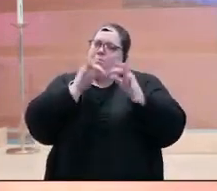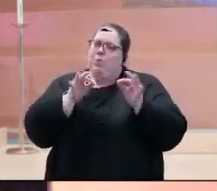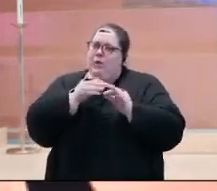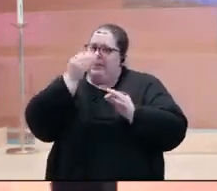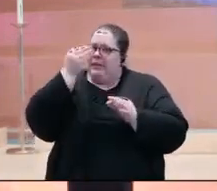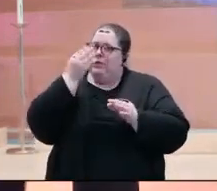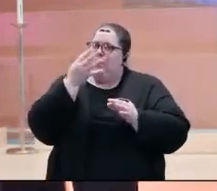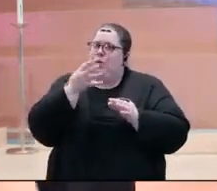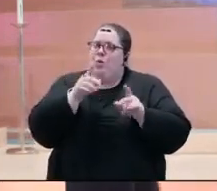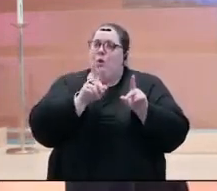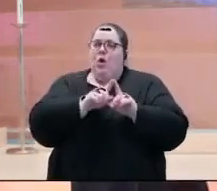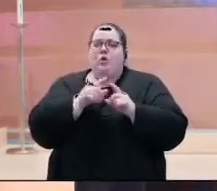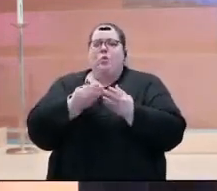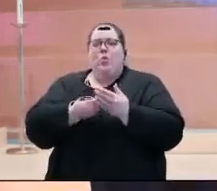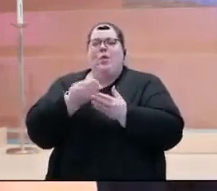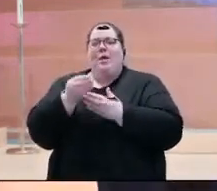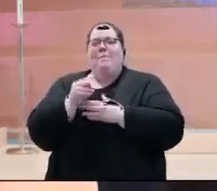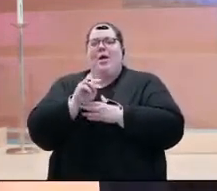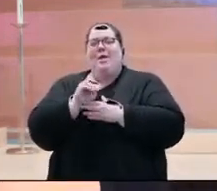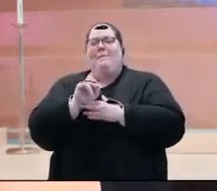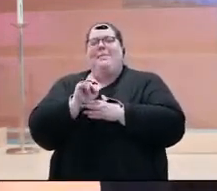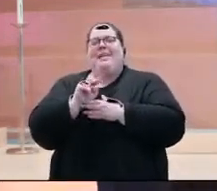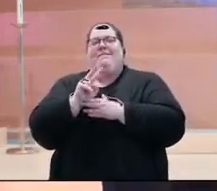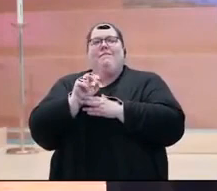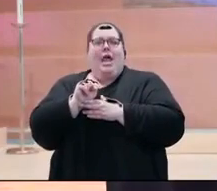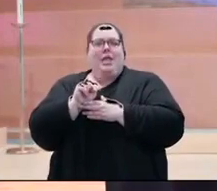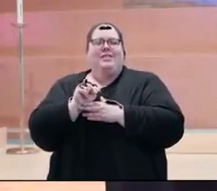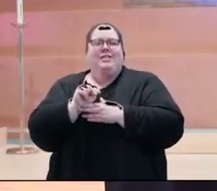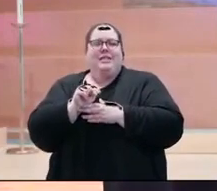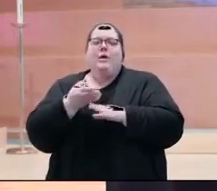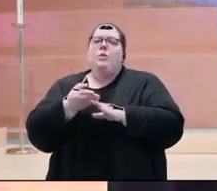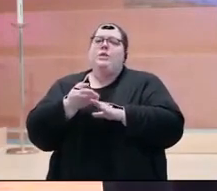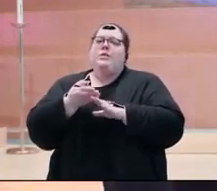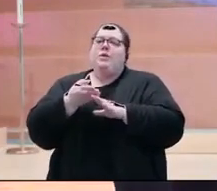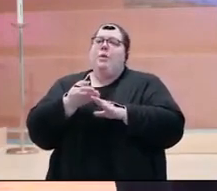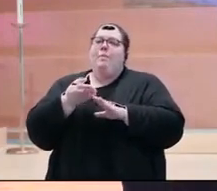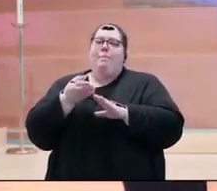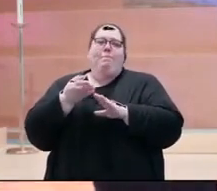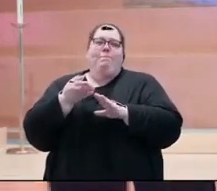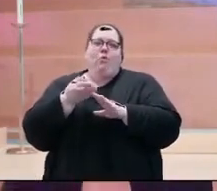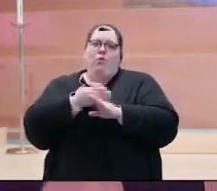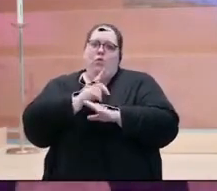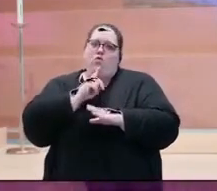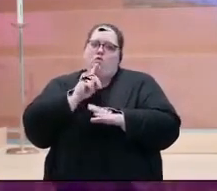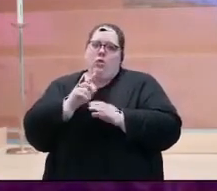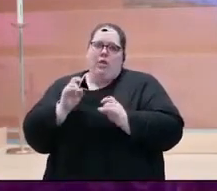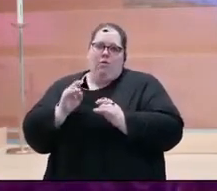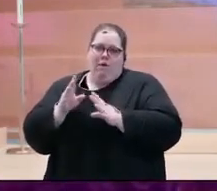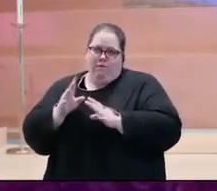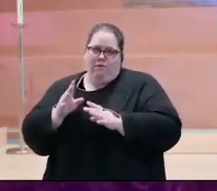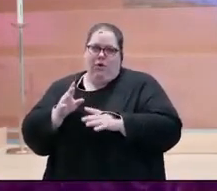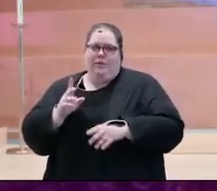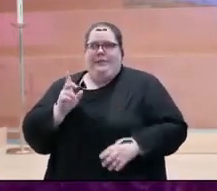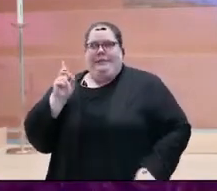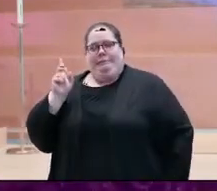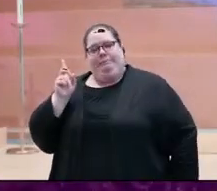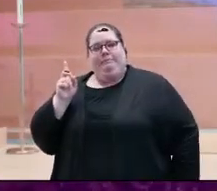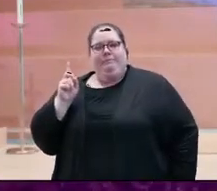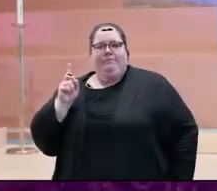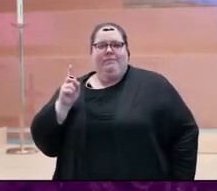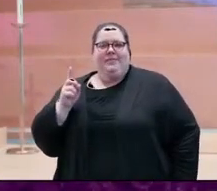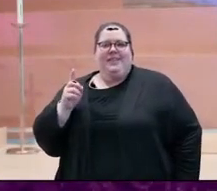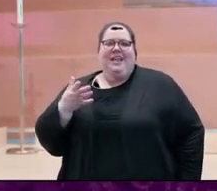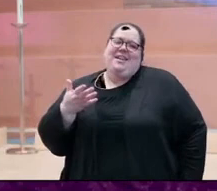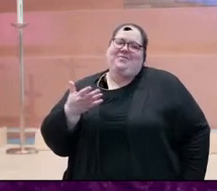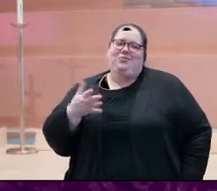these things. We also bought a minivan. Now, this is before it was completely trashed. And this is really just an excuse for me to throw